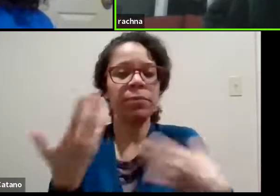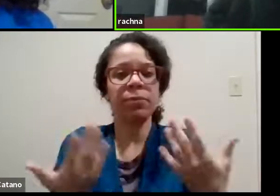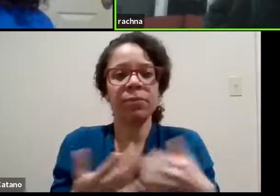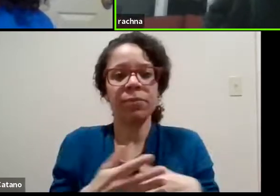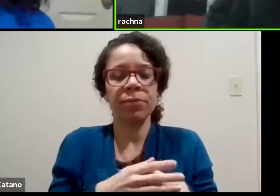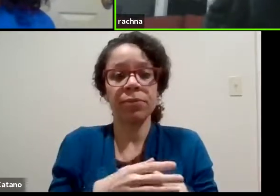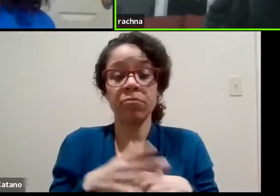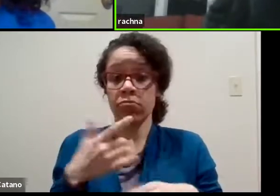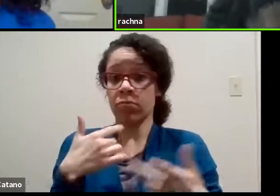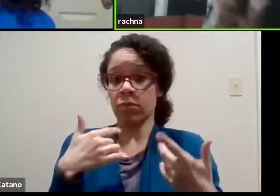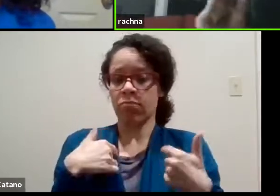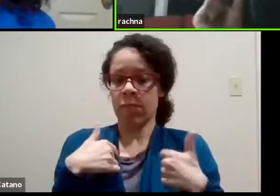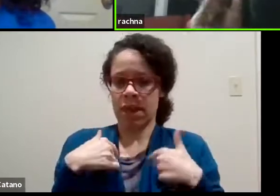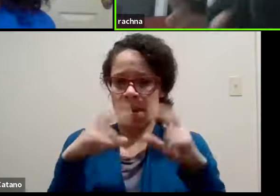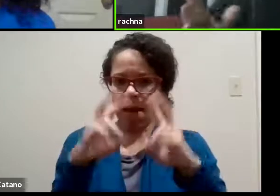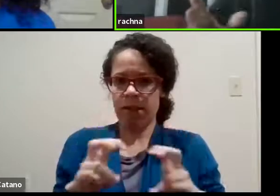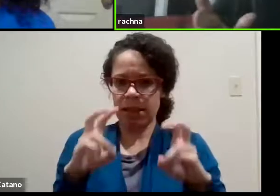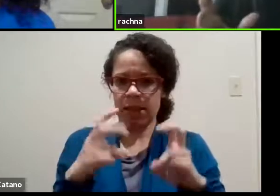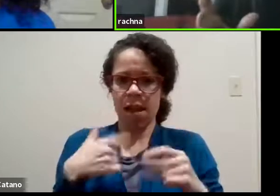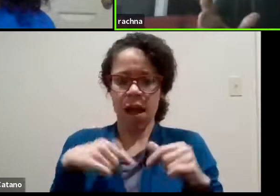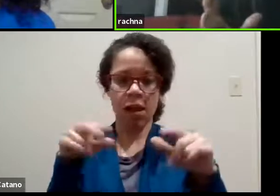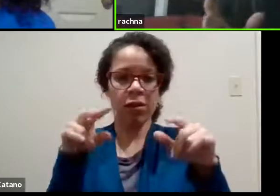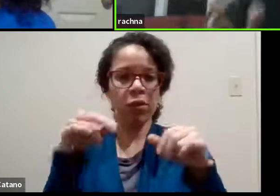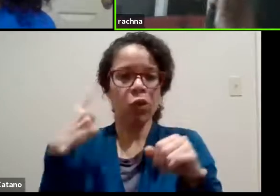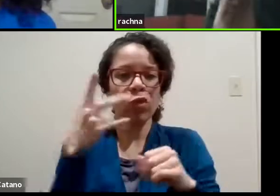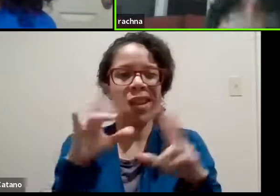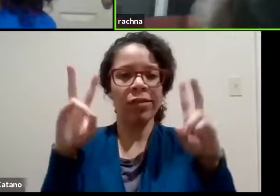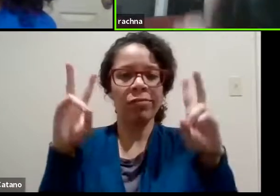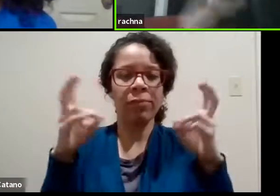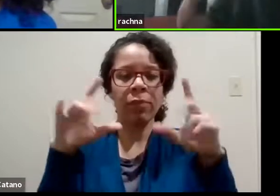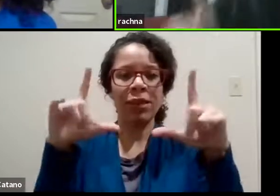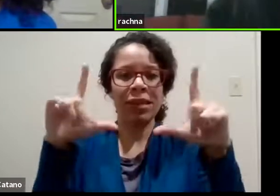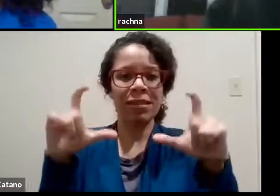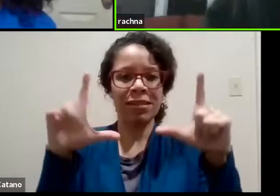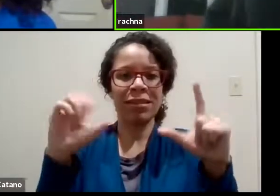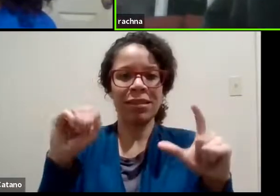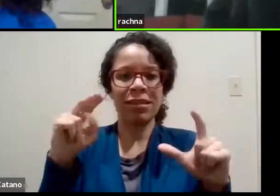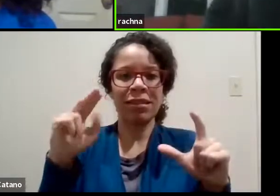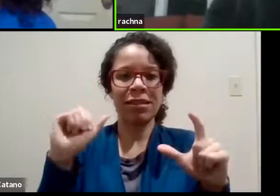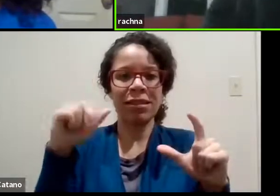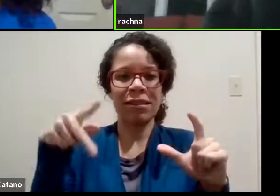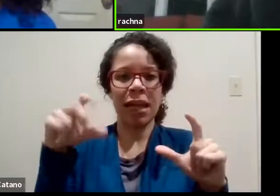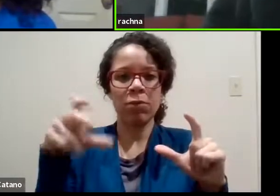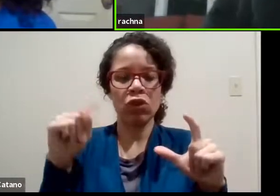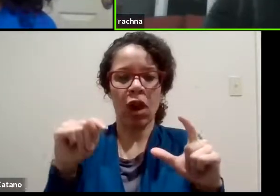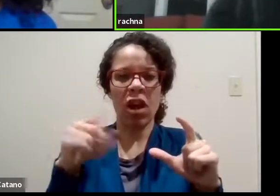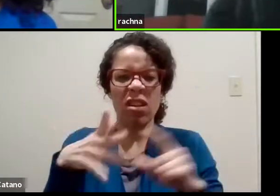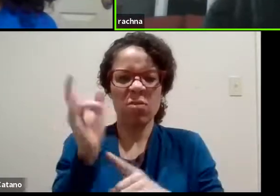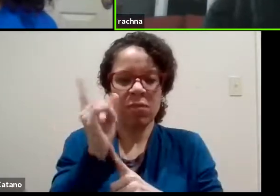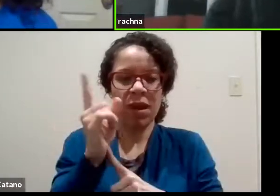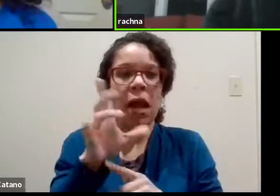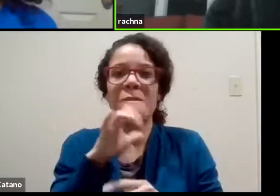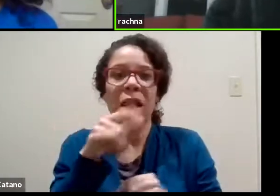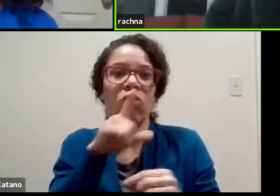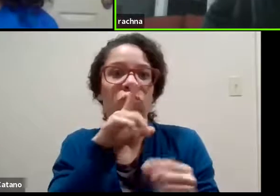But when I'm doing the assessment, I'm doing sort of a snapshot in time. I'm not sort of reviewing their improvement.